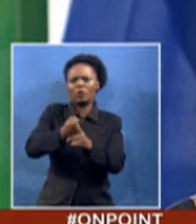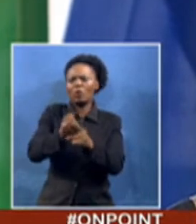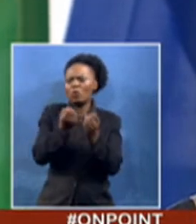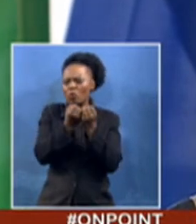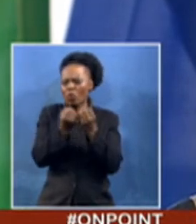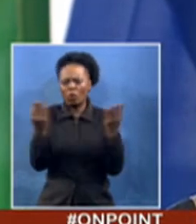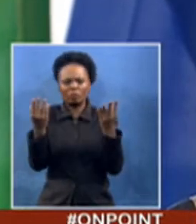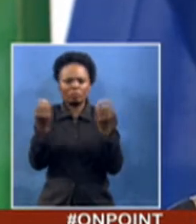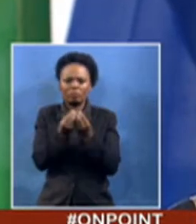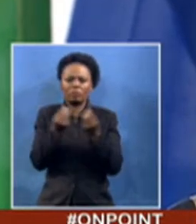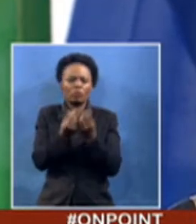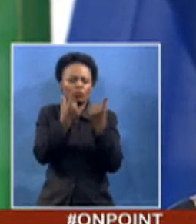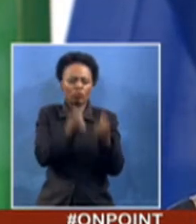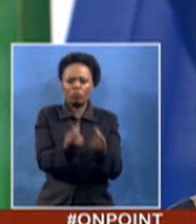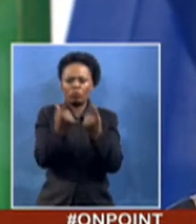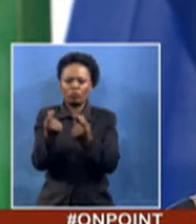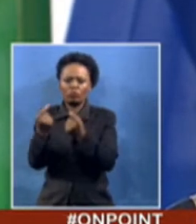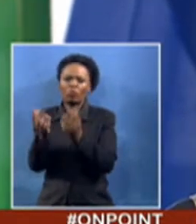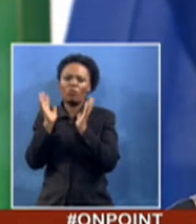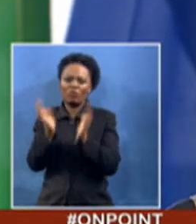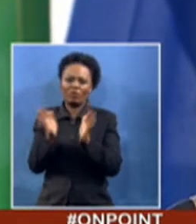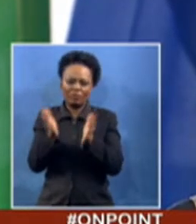But if we look back,